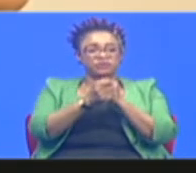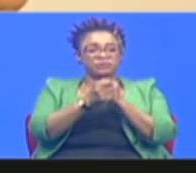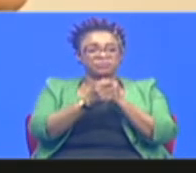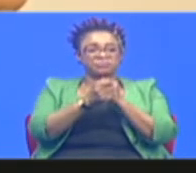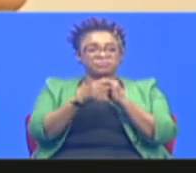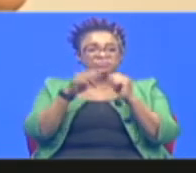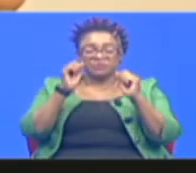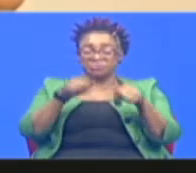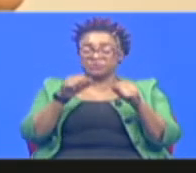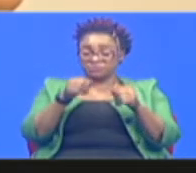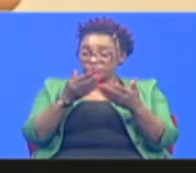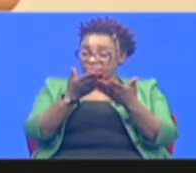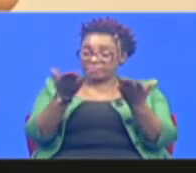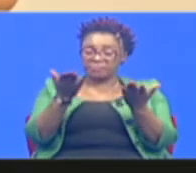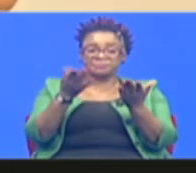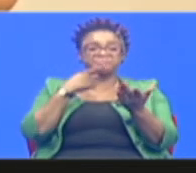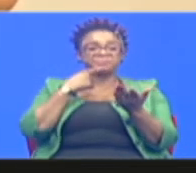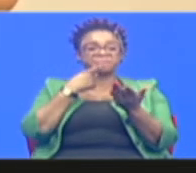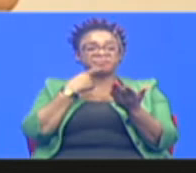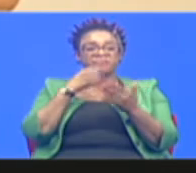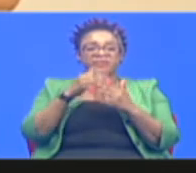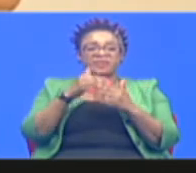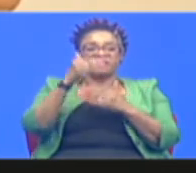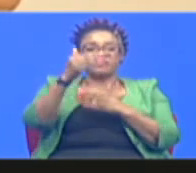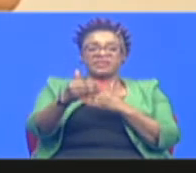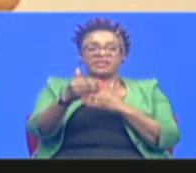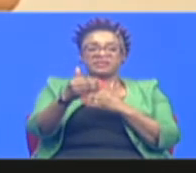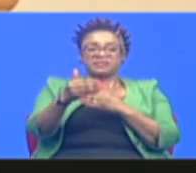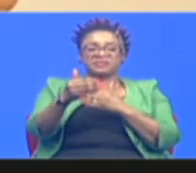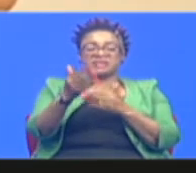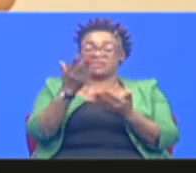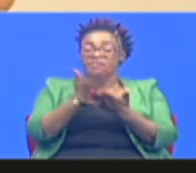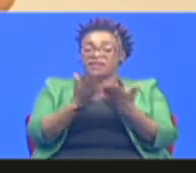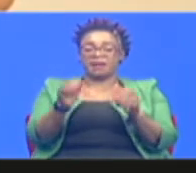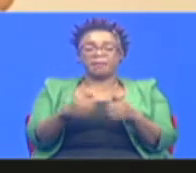latest sound fade after the next significant thing happens?